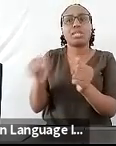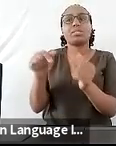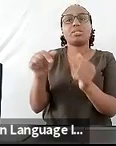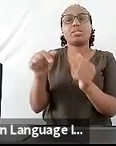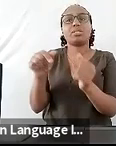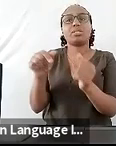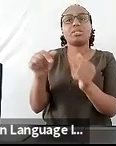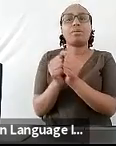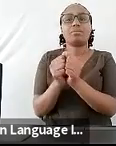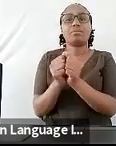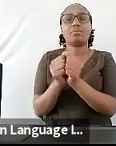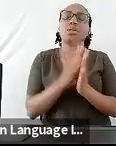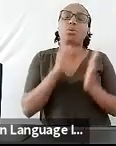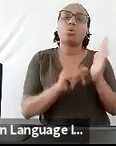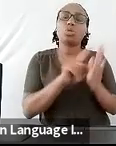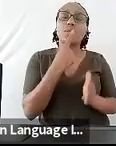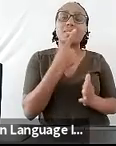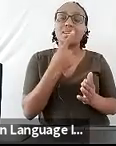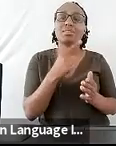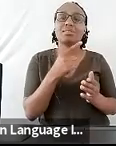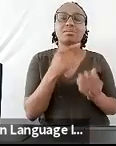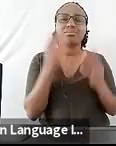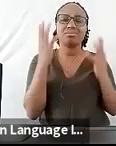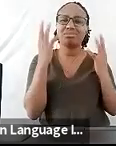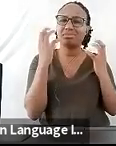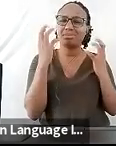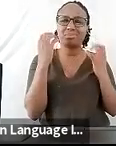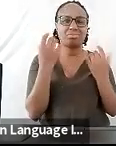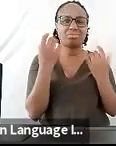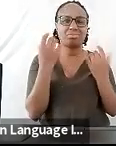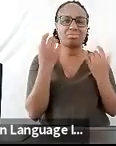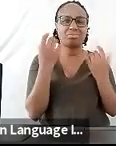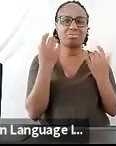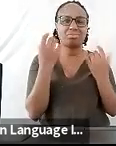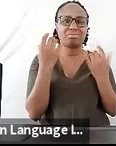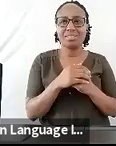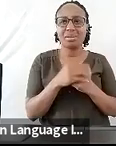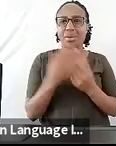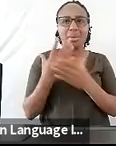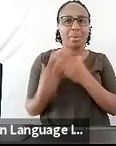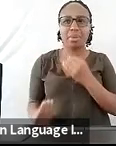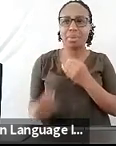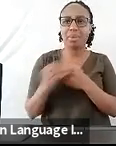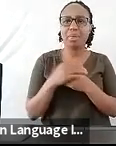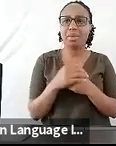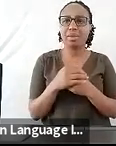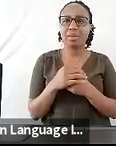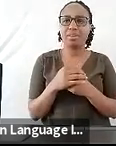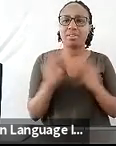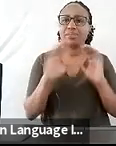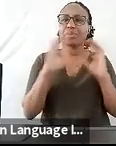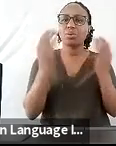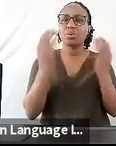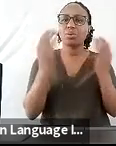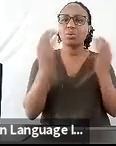also so depressing, because so you've said the world has closed up and who knows what it will look like after COVID, but the expectation is that it will even be much worse,